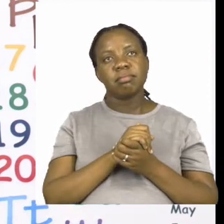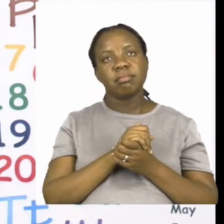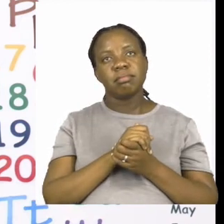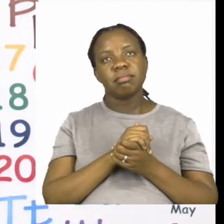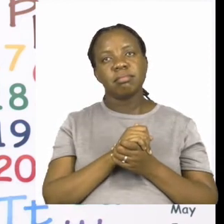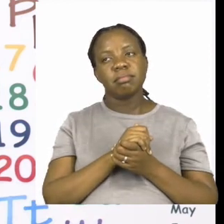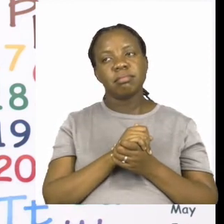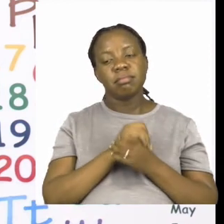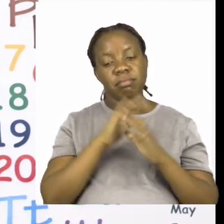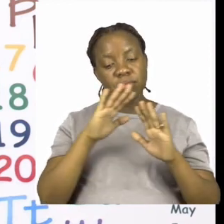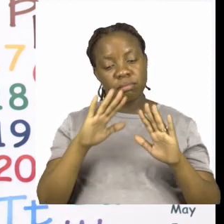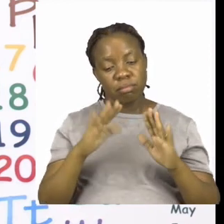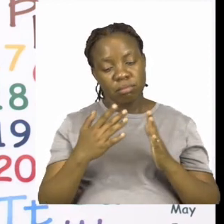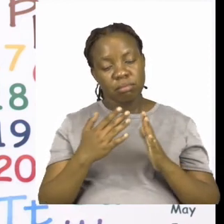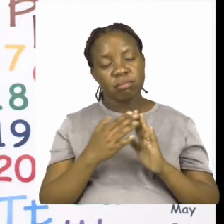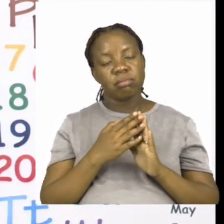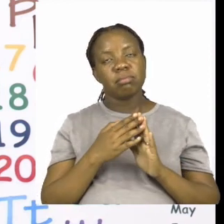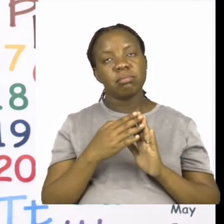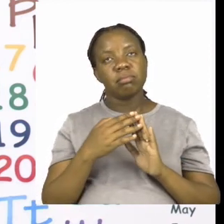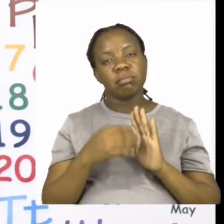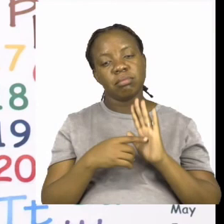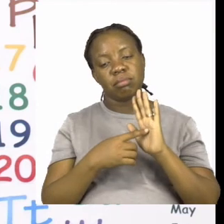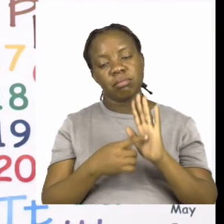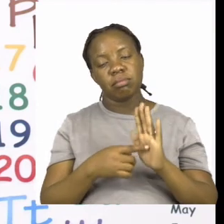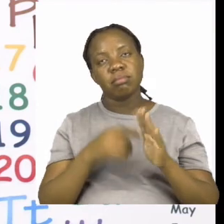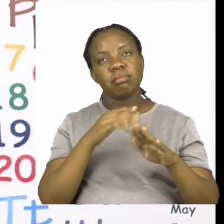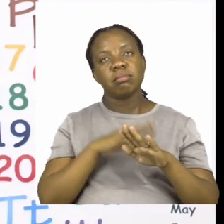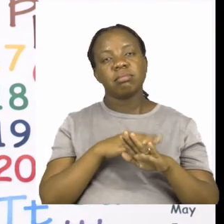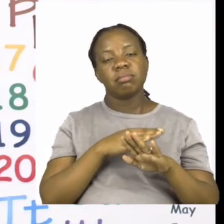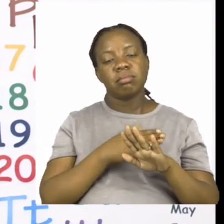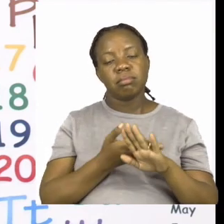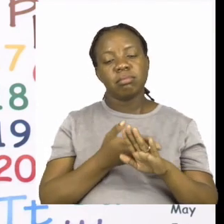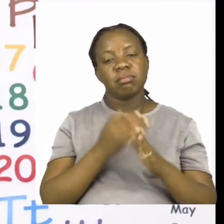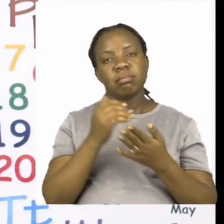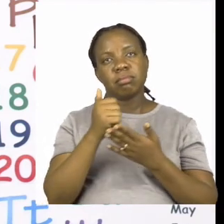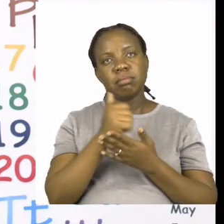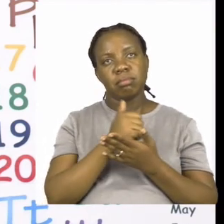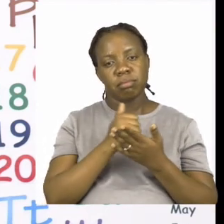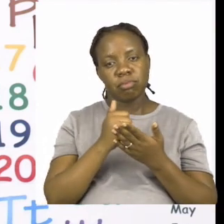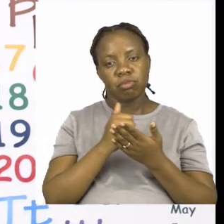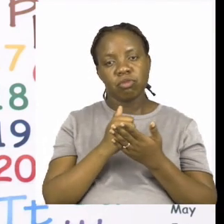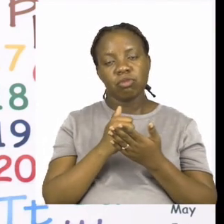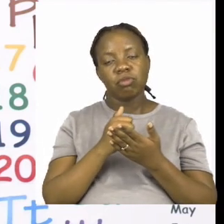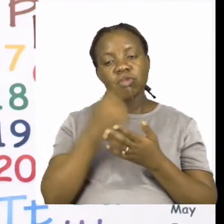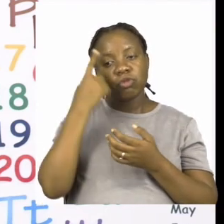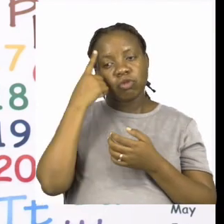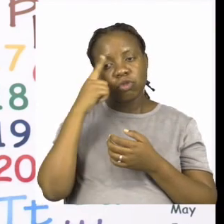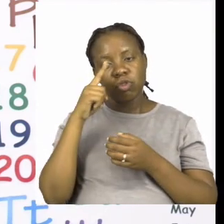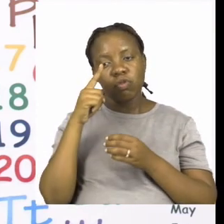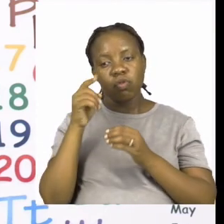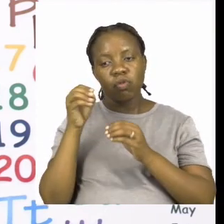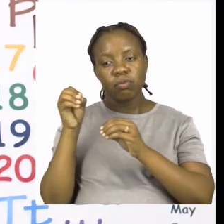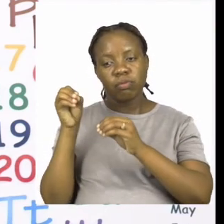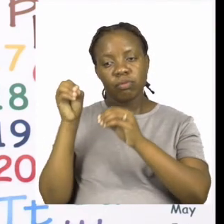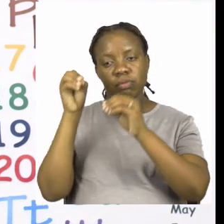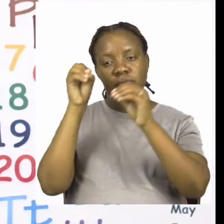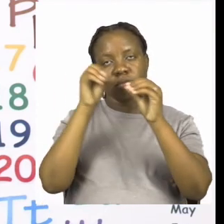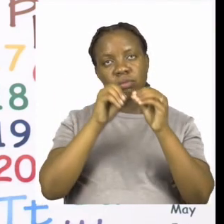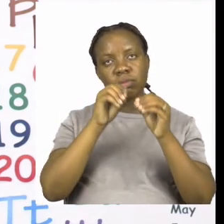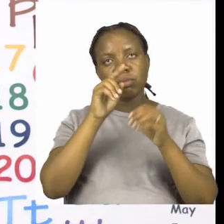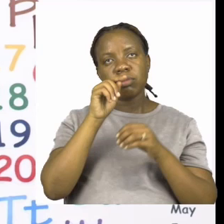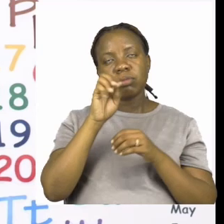carrying over. All right. Right, everyone? I want you to try and do all the other sums on your